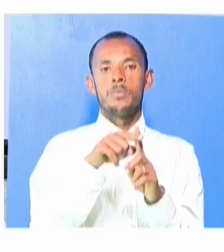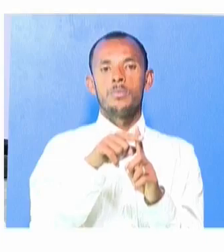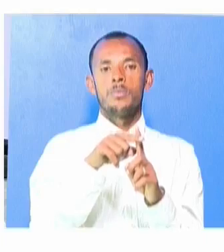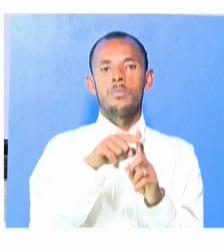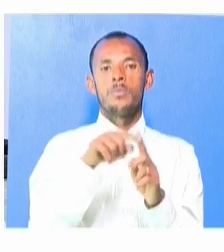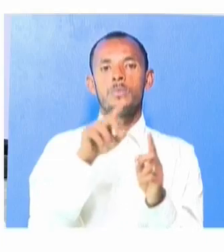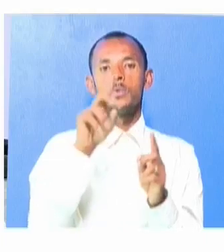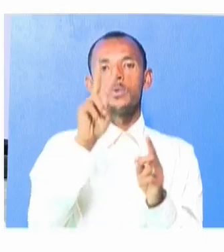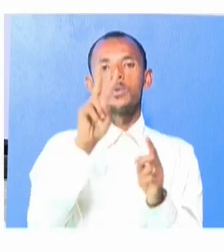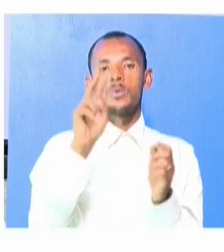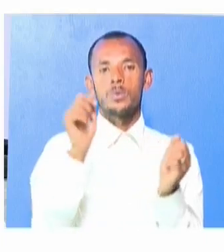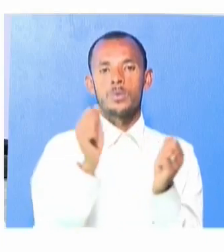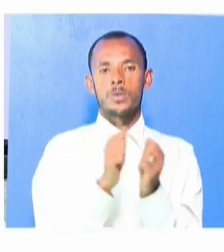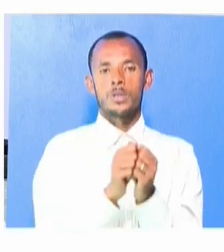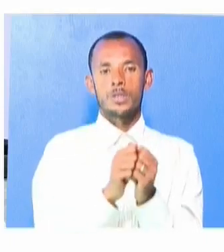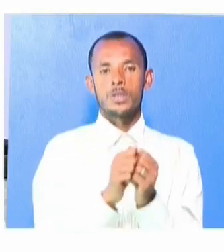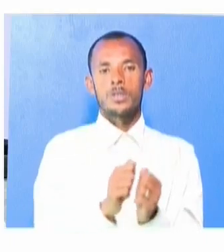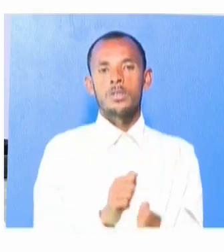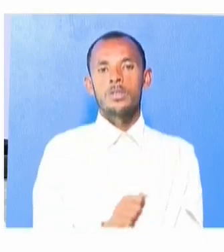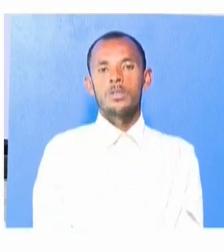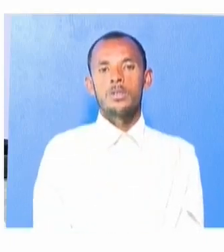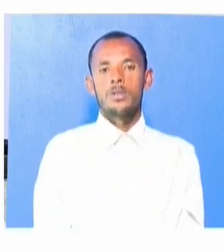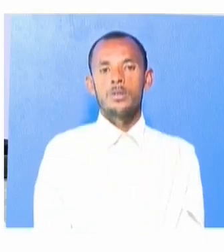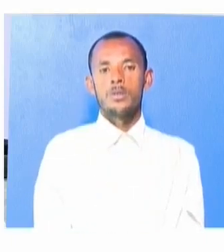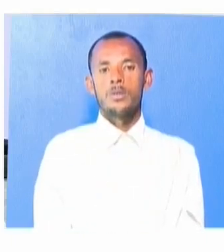2 with